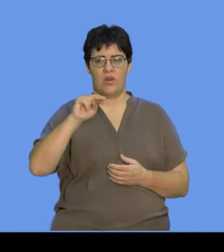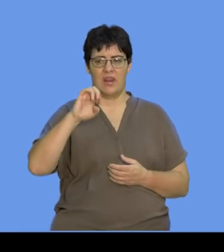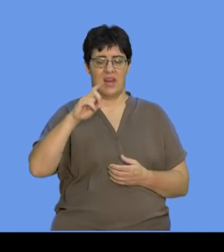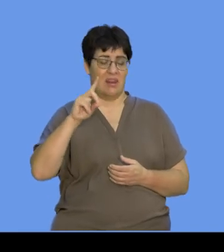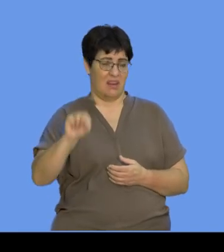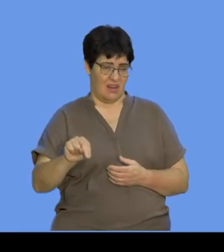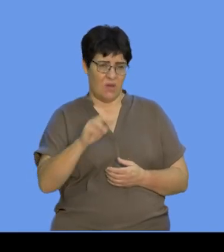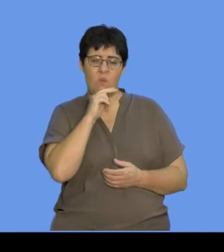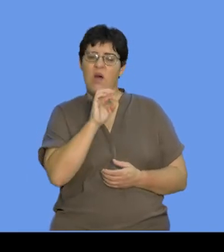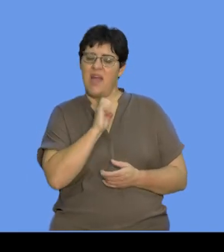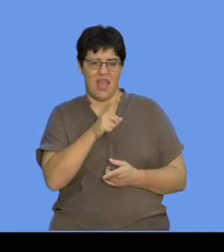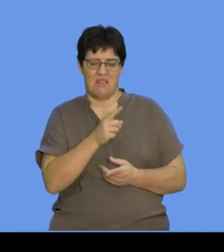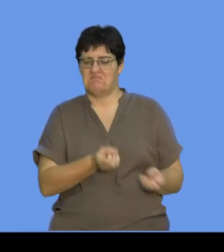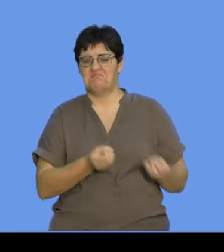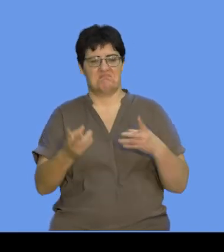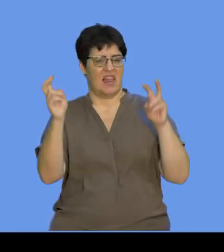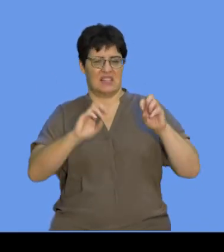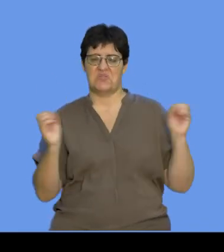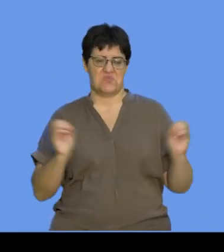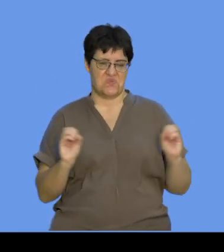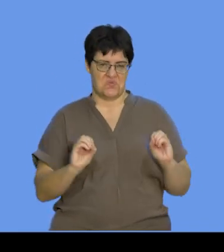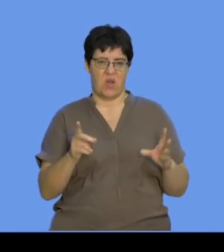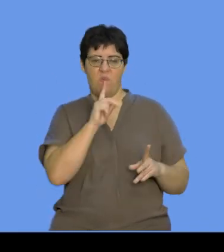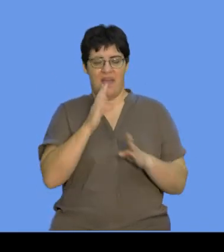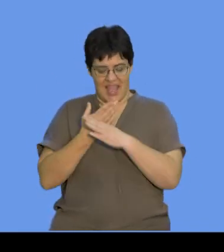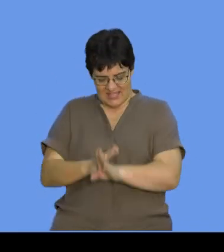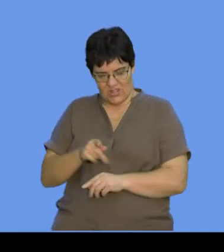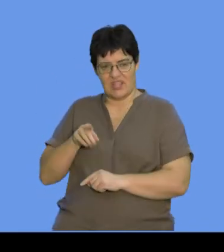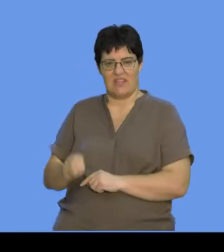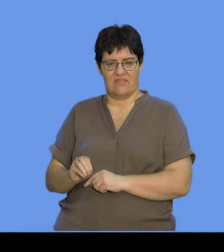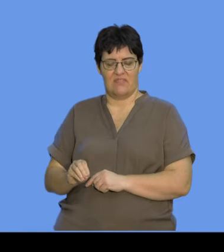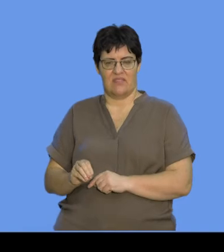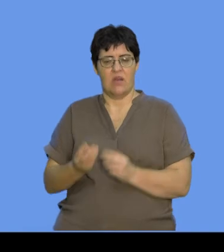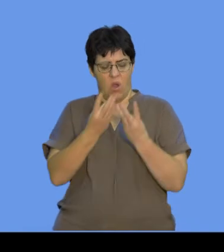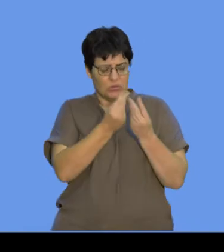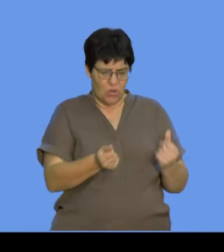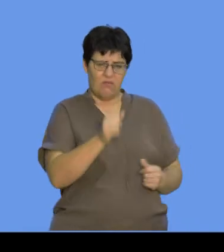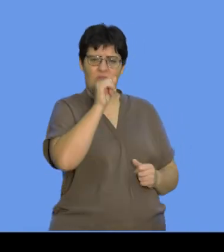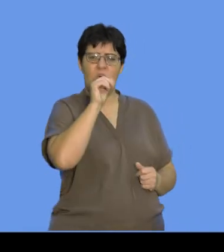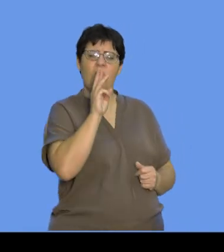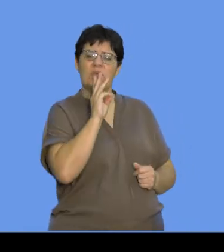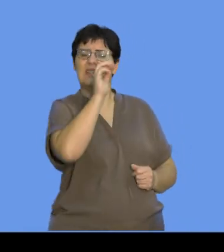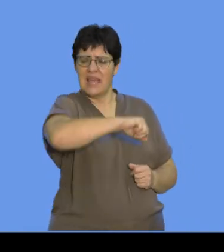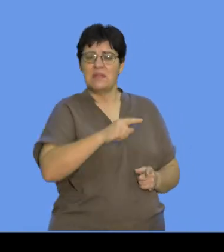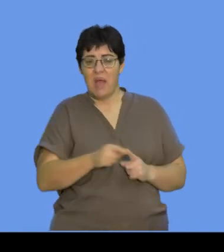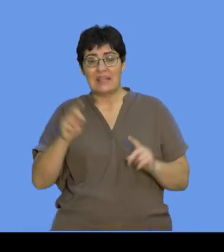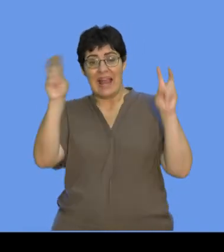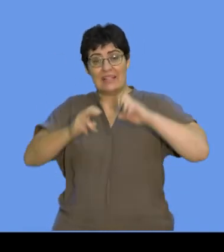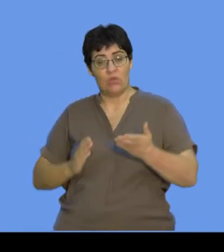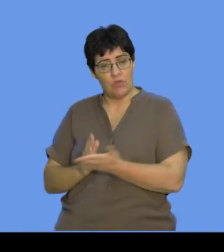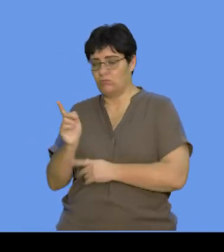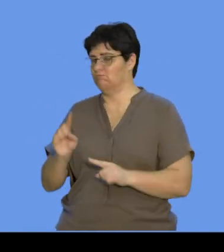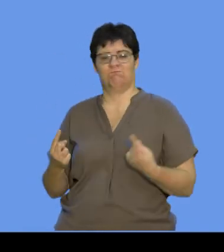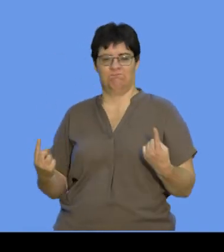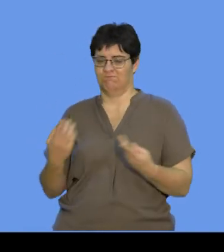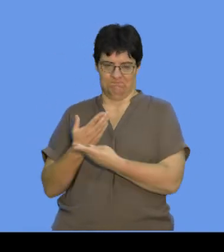is a non-conductor, because this is an insulator. Yes, it is soluble in water. So, but at the end of the day, this is